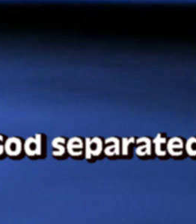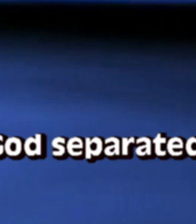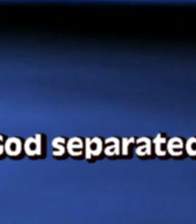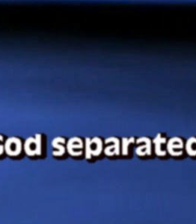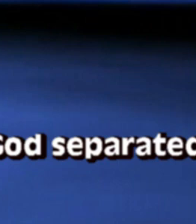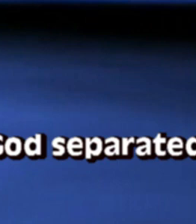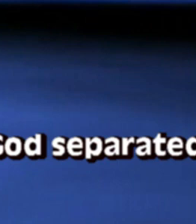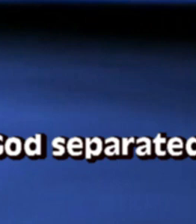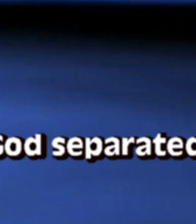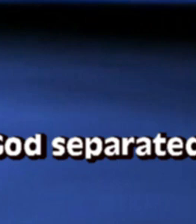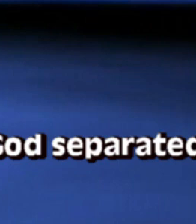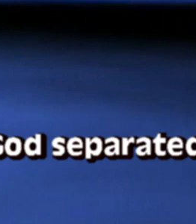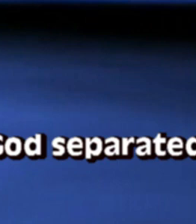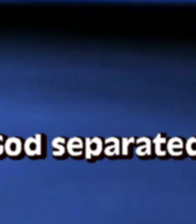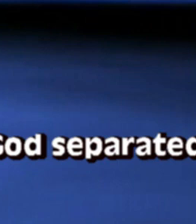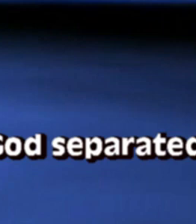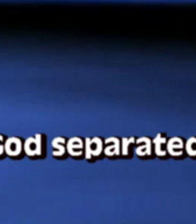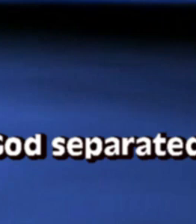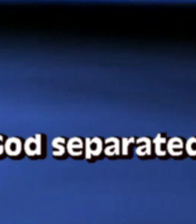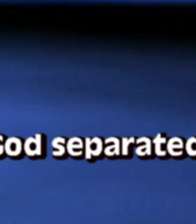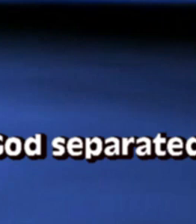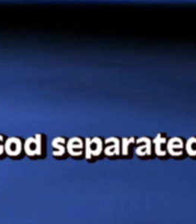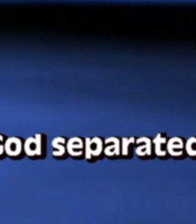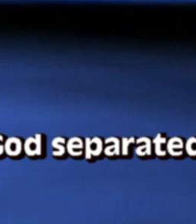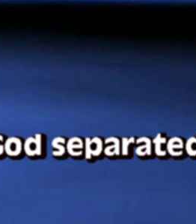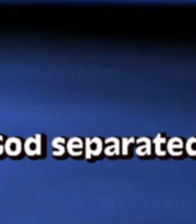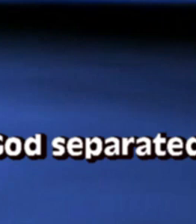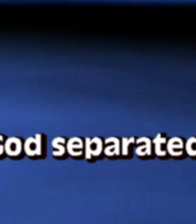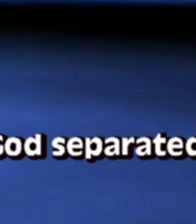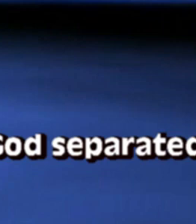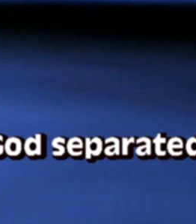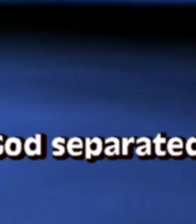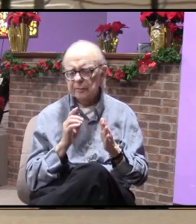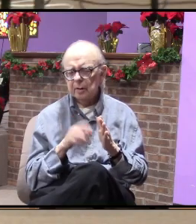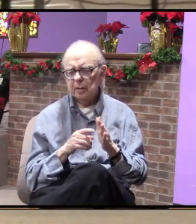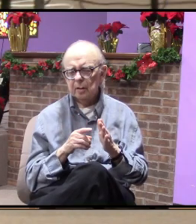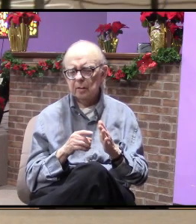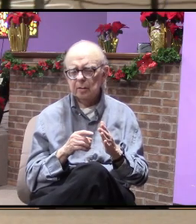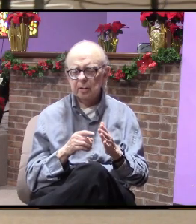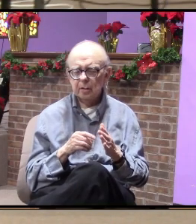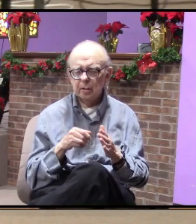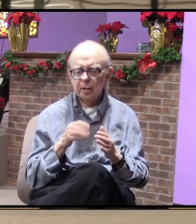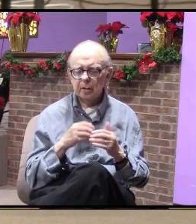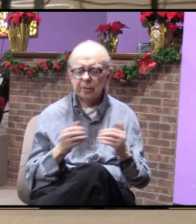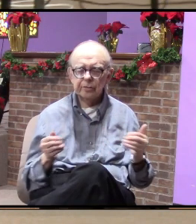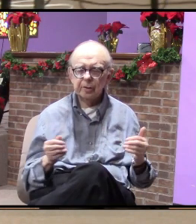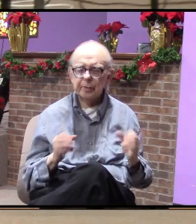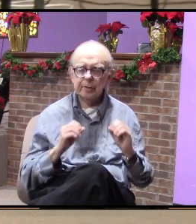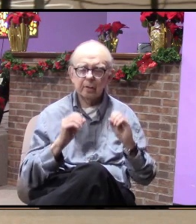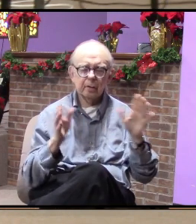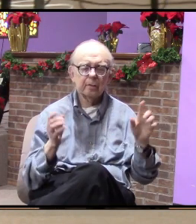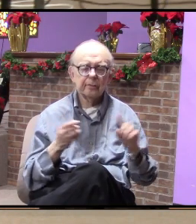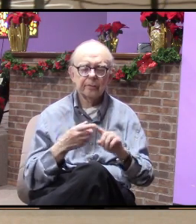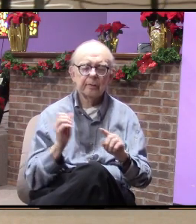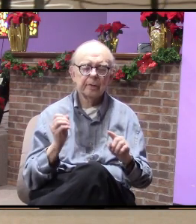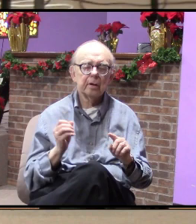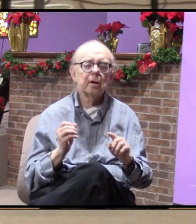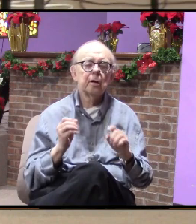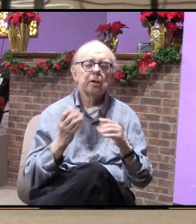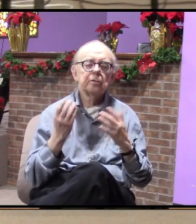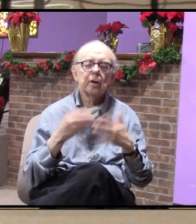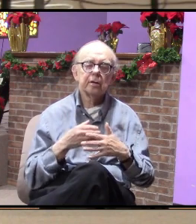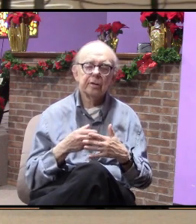light from the darkness. Now think about it for a minute. He separated the light from the